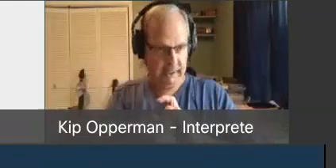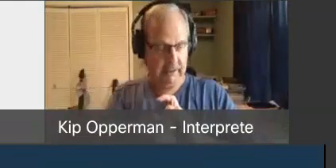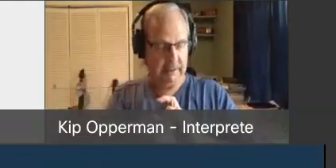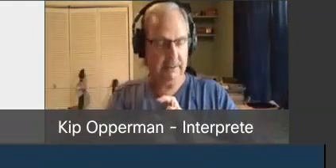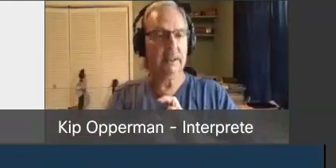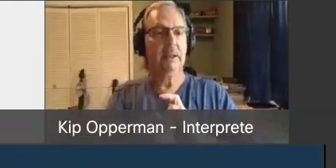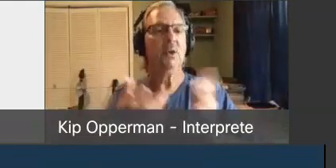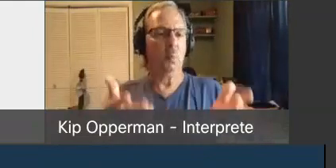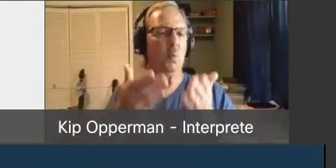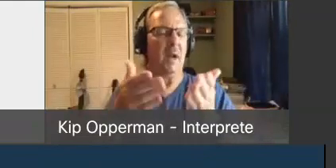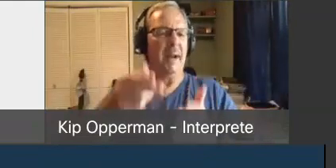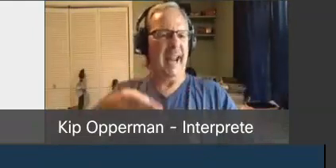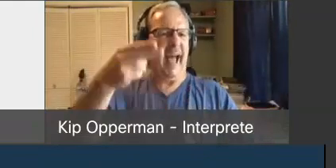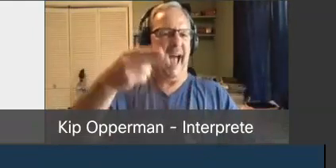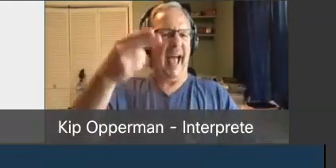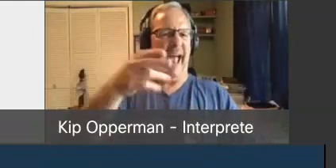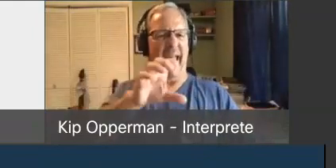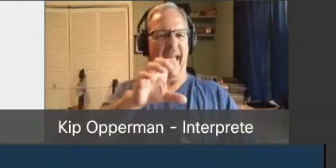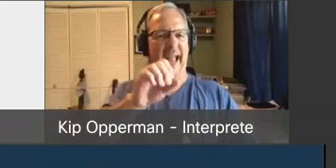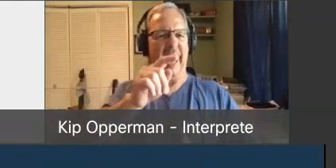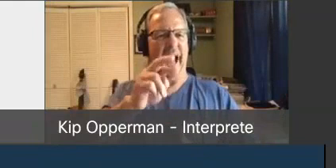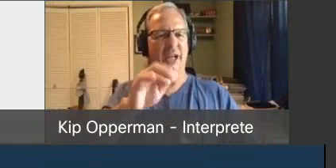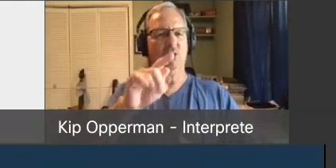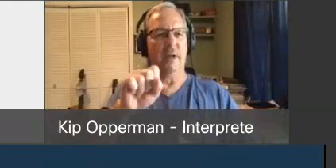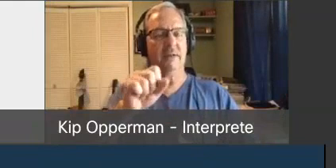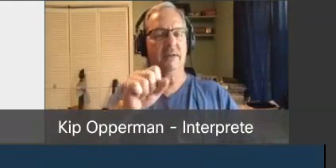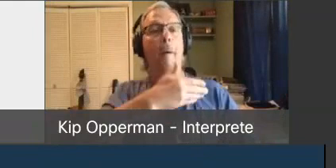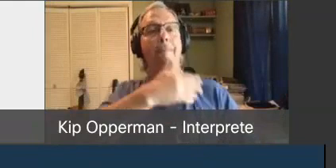do recommend high contrast style for best visibility.